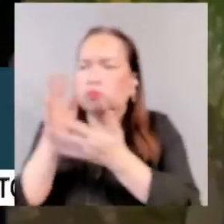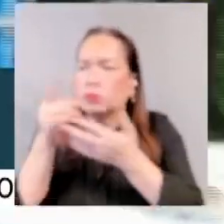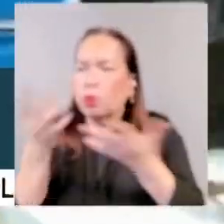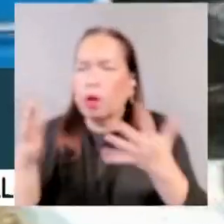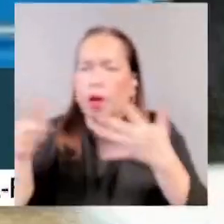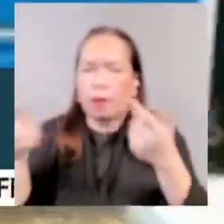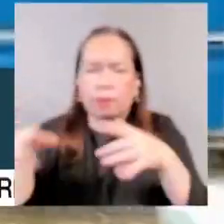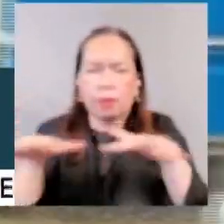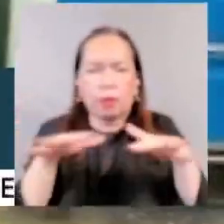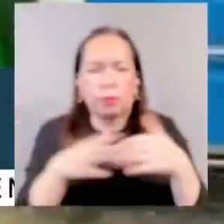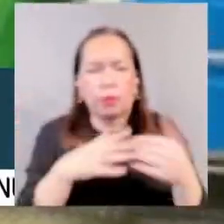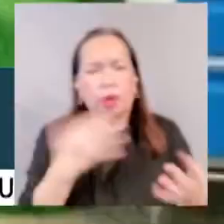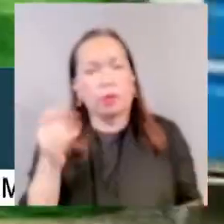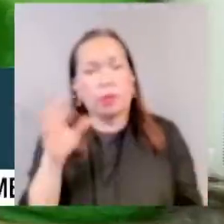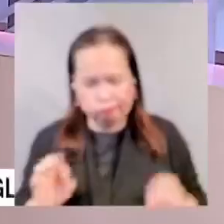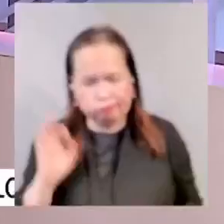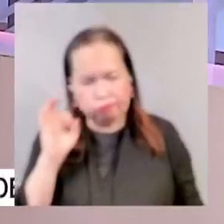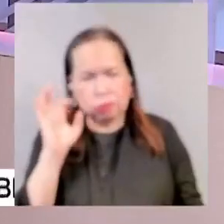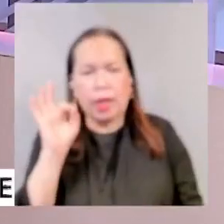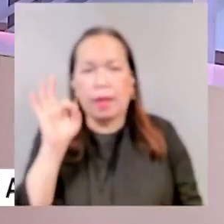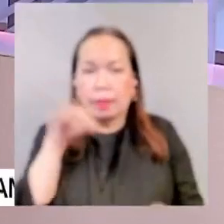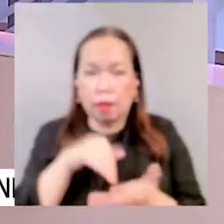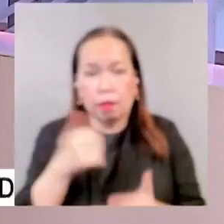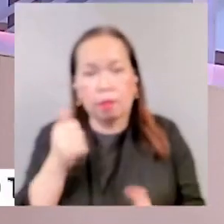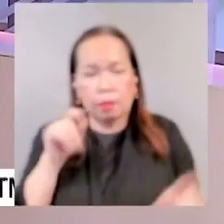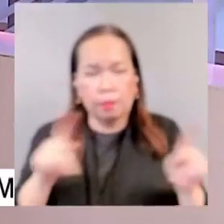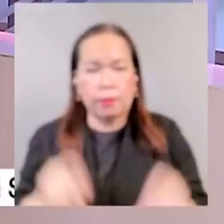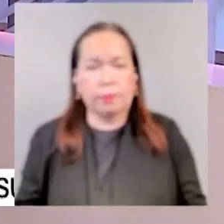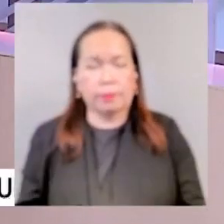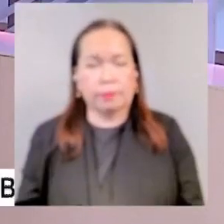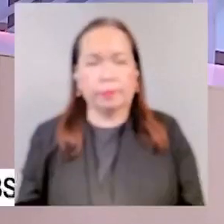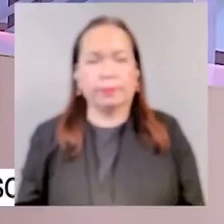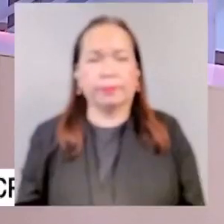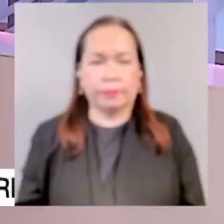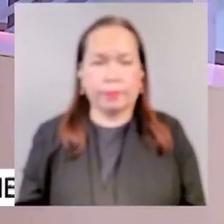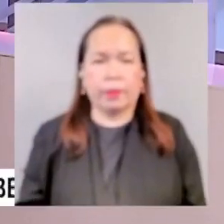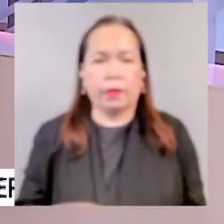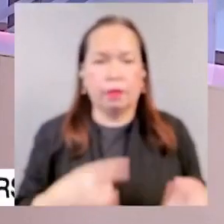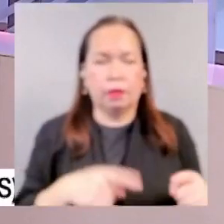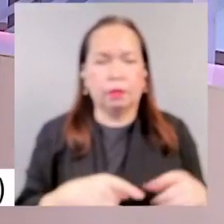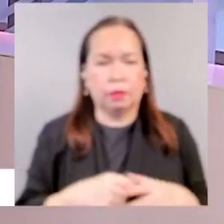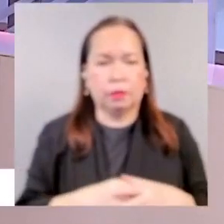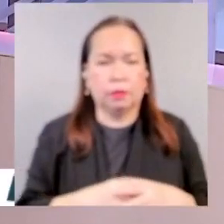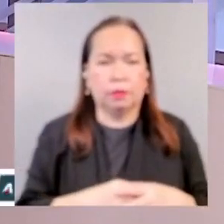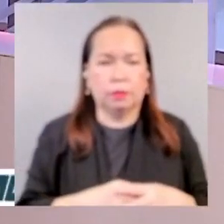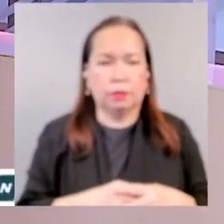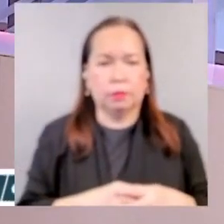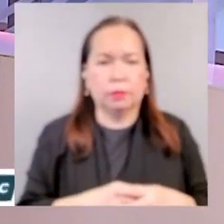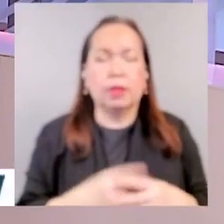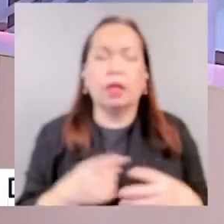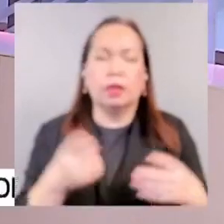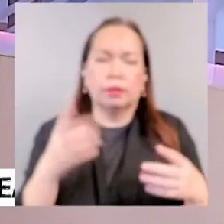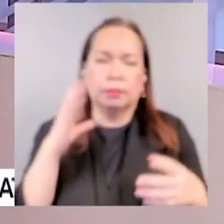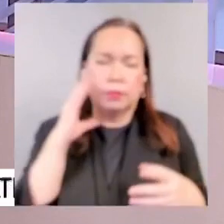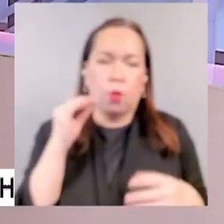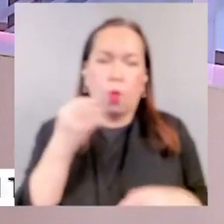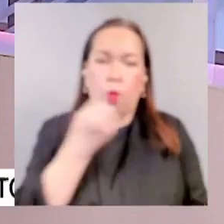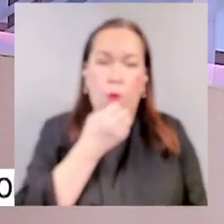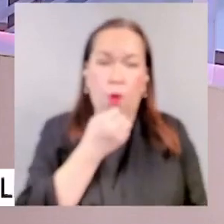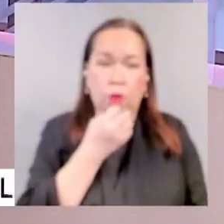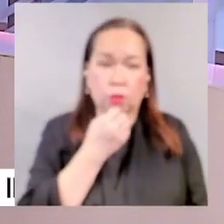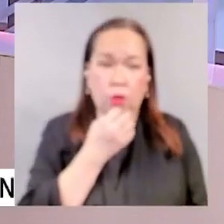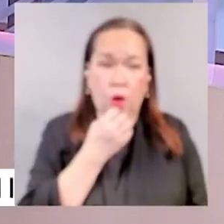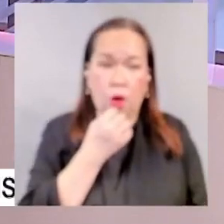9,000 others were also injured. Remnant of Typhoon Koinu brings floods to Hong Kong a month after the city was paralyzed